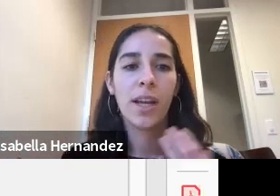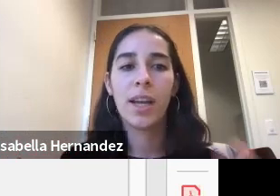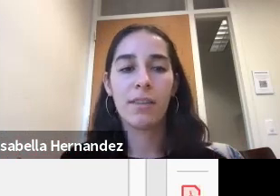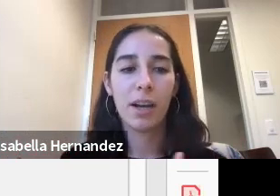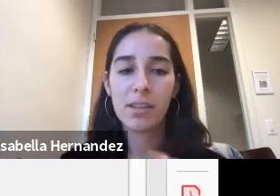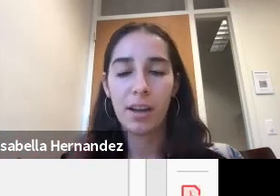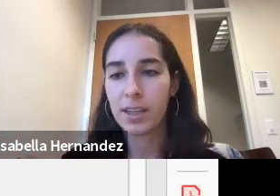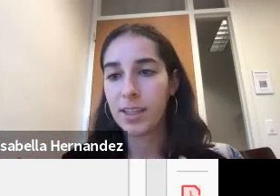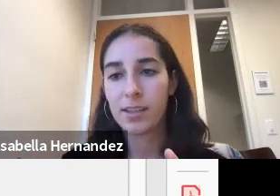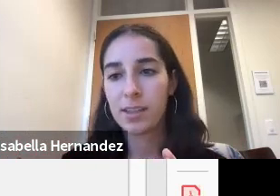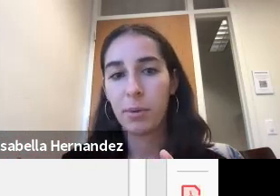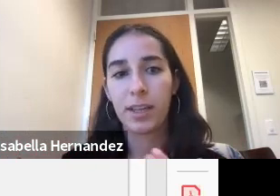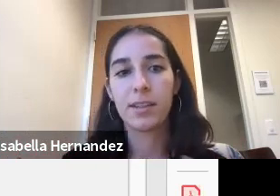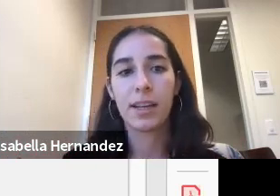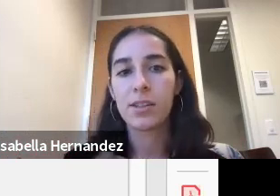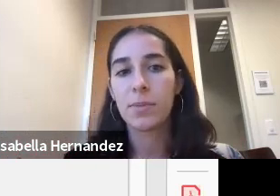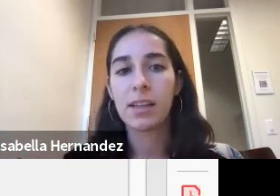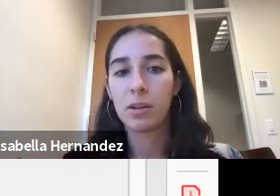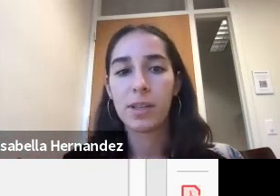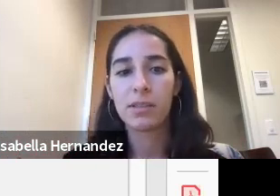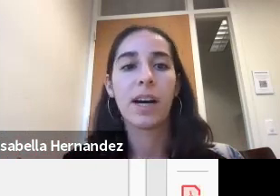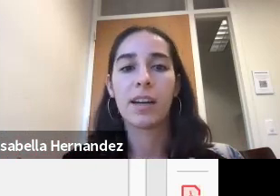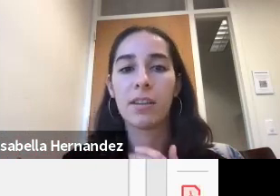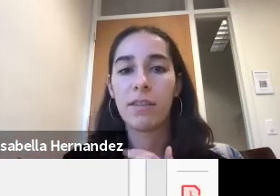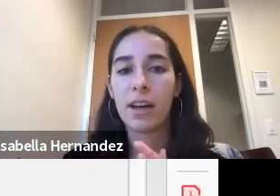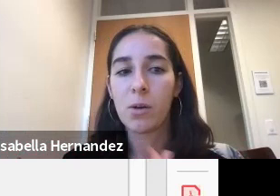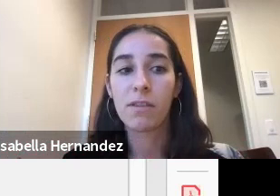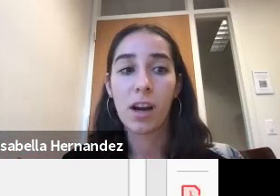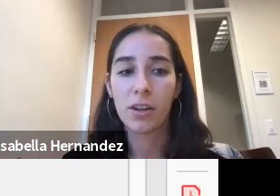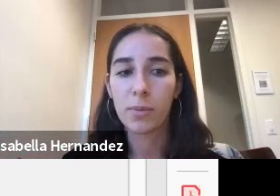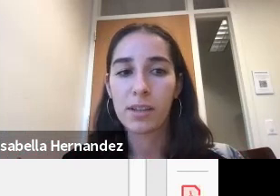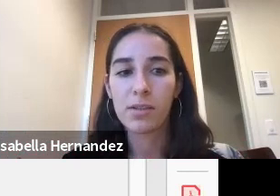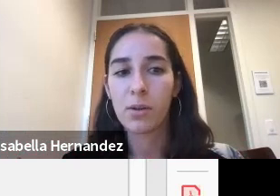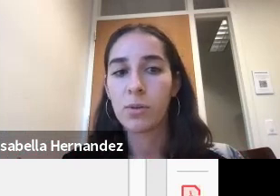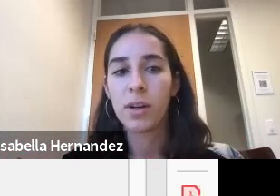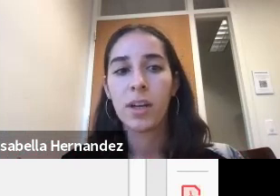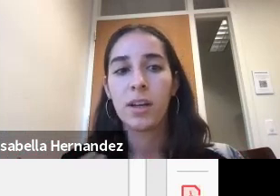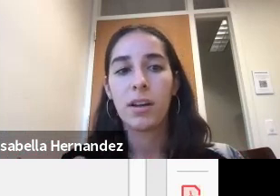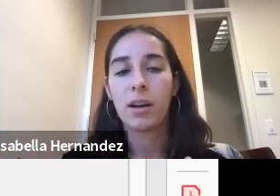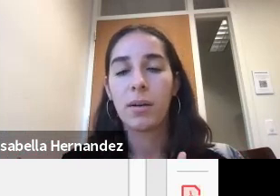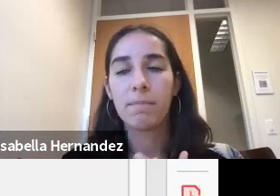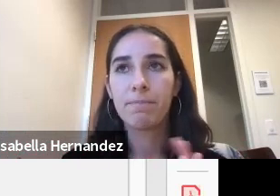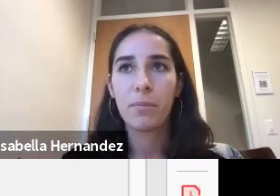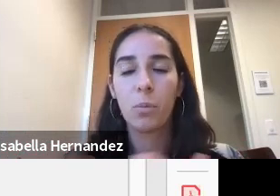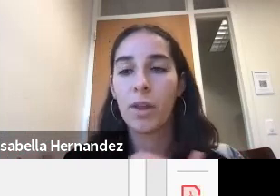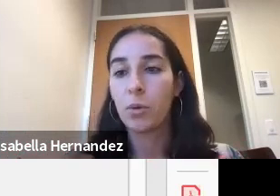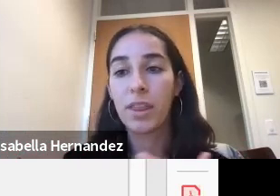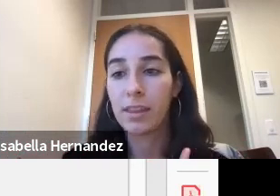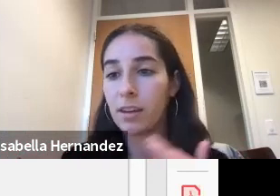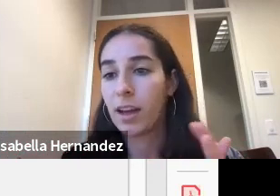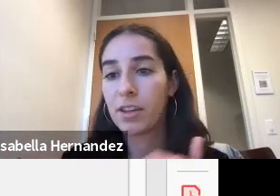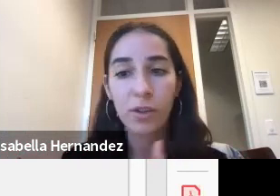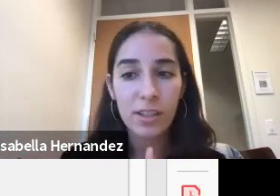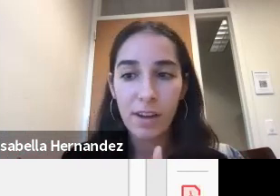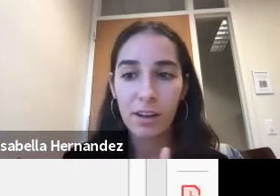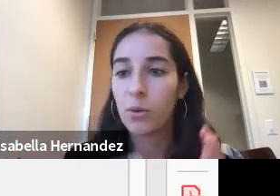So environmental ethics as a discipline tends to be a little bit divided on the value of non-humans. So whether we think